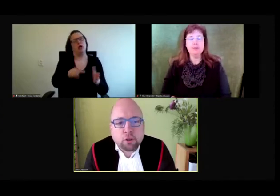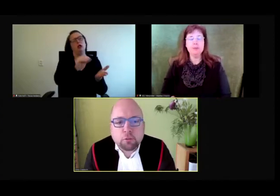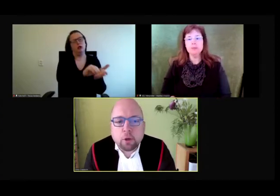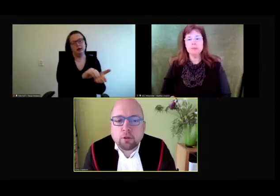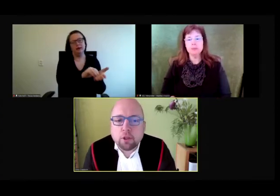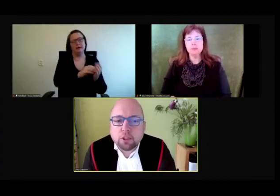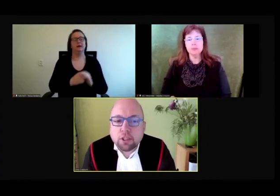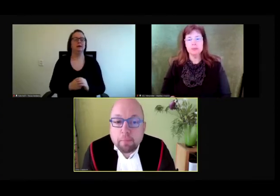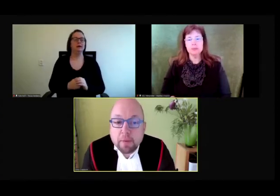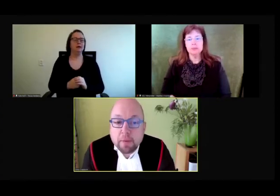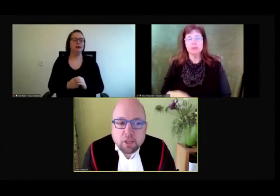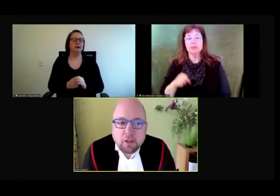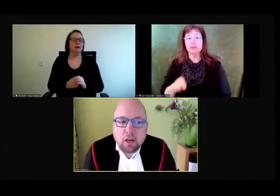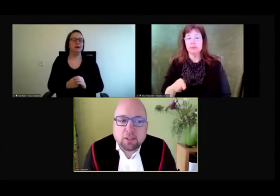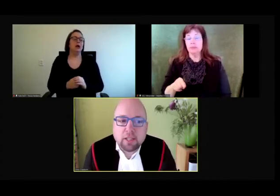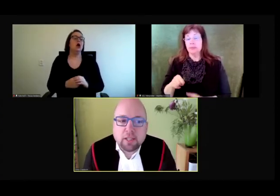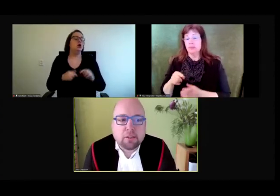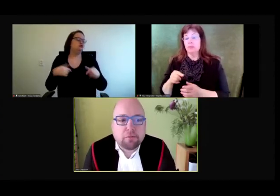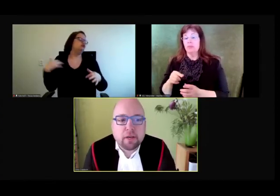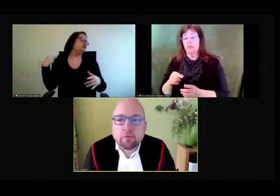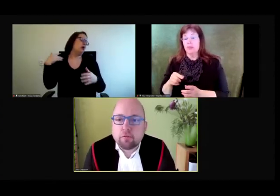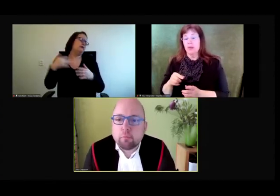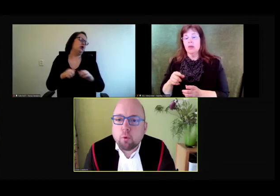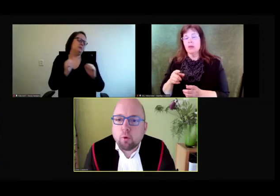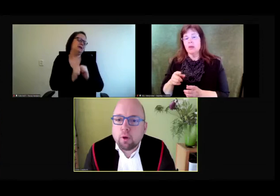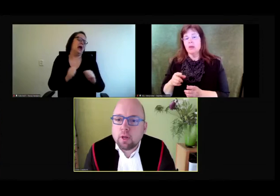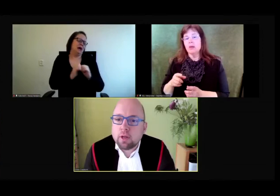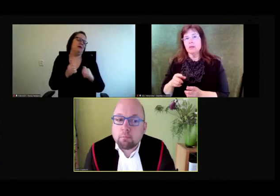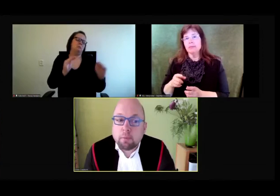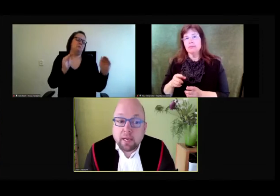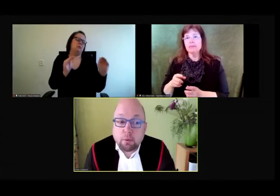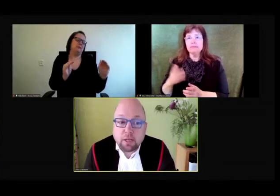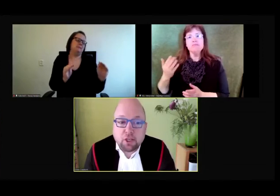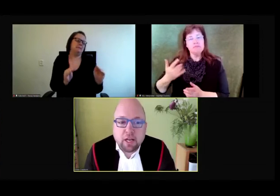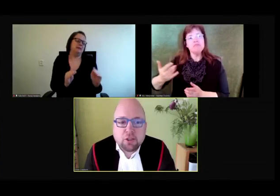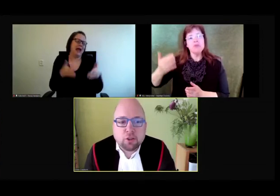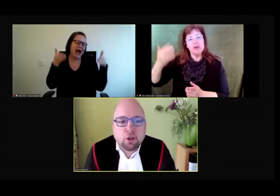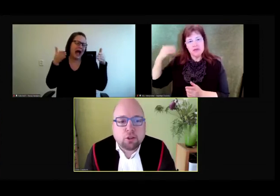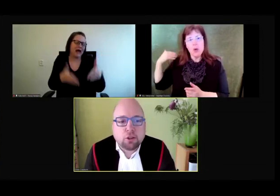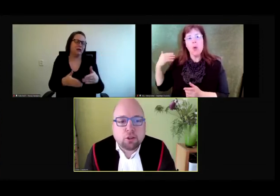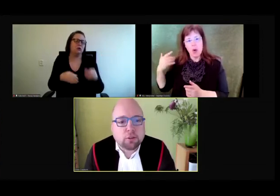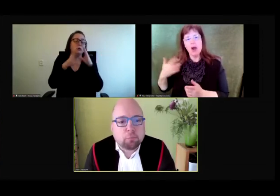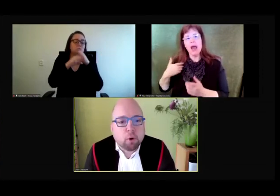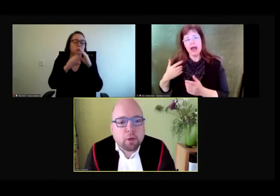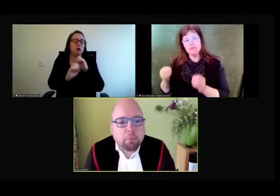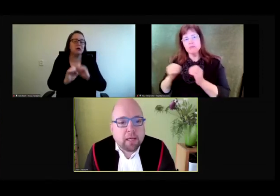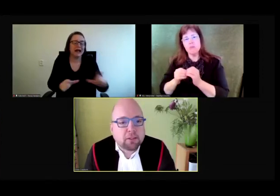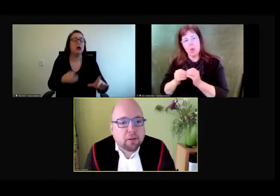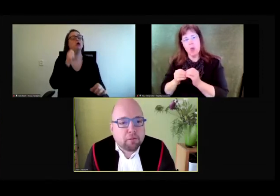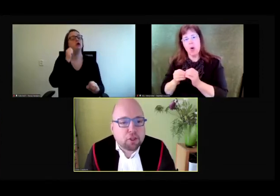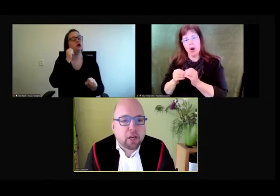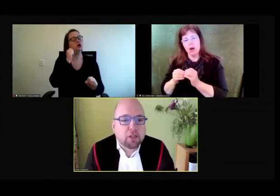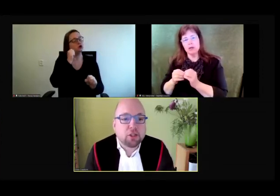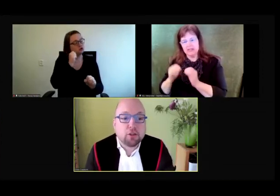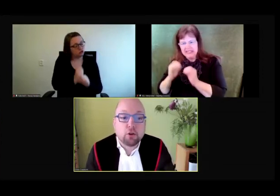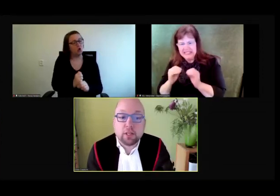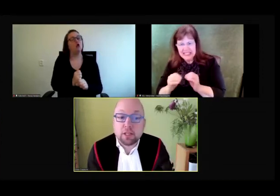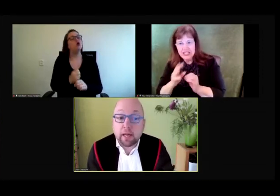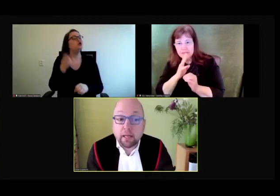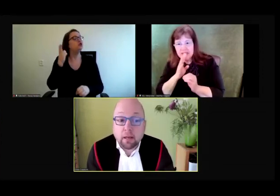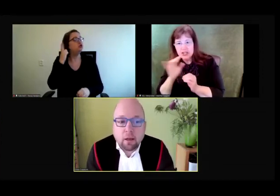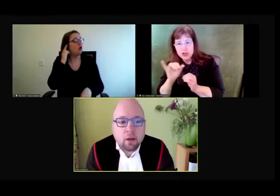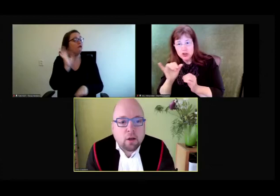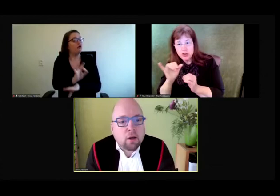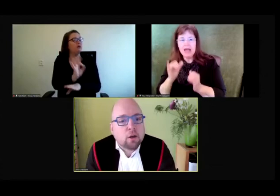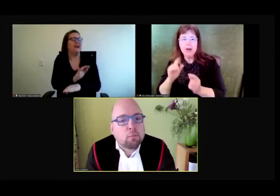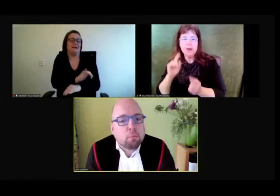Although the focus on spoken Dutch has diminished in the last decades in favor of more bilingual education, Dutch still has a prominent place in deaf education to